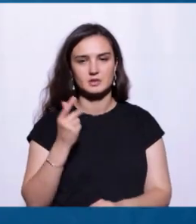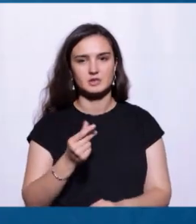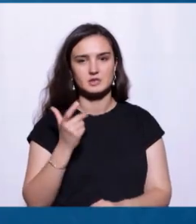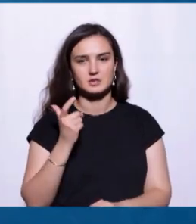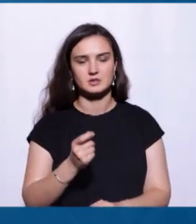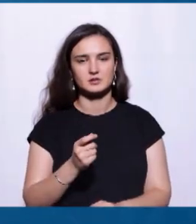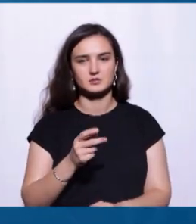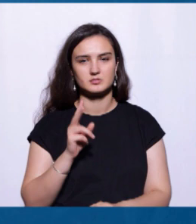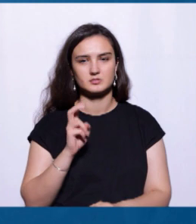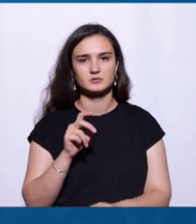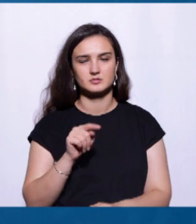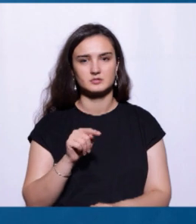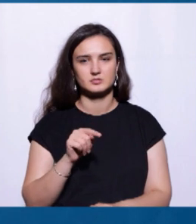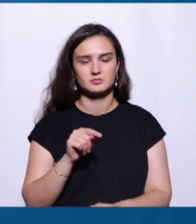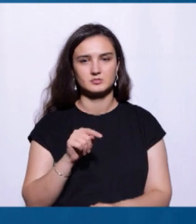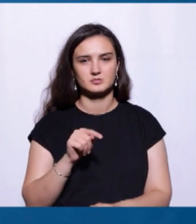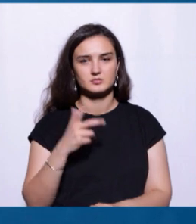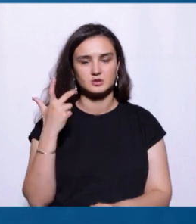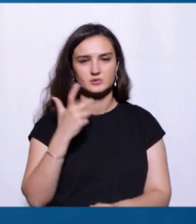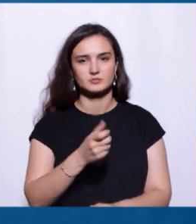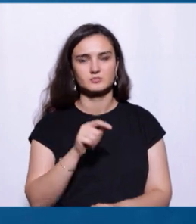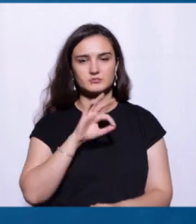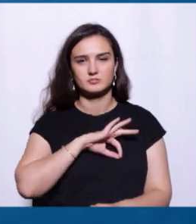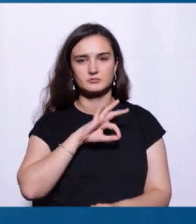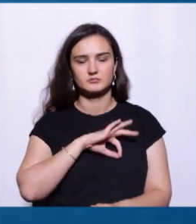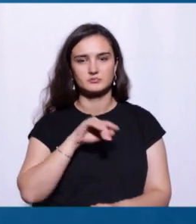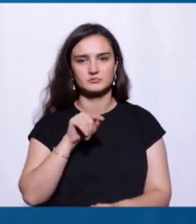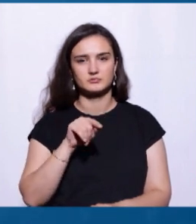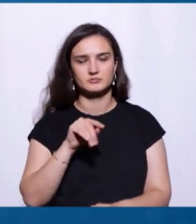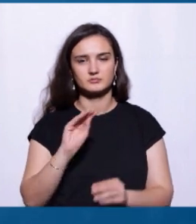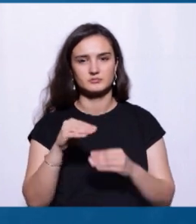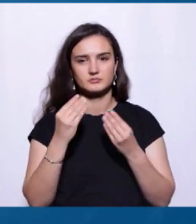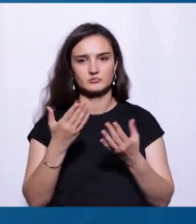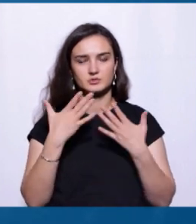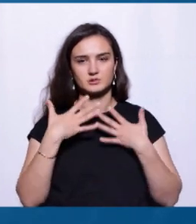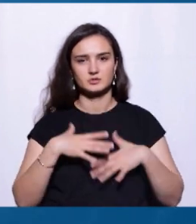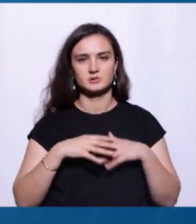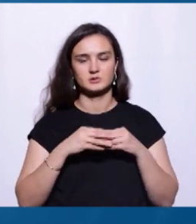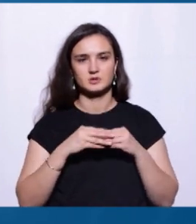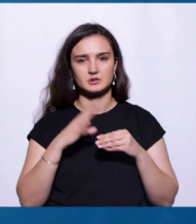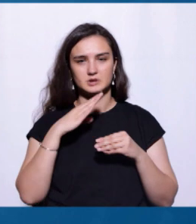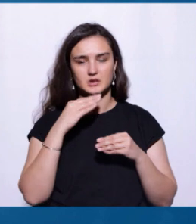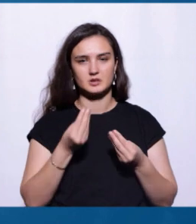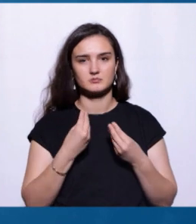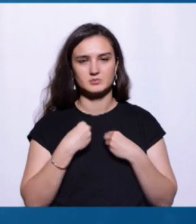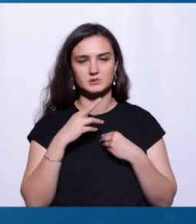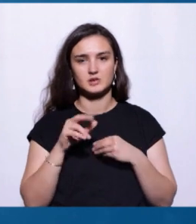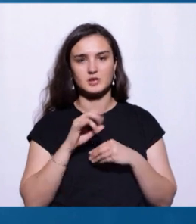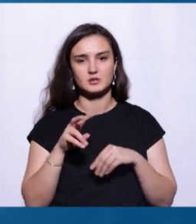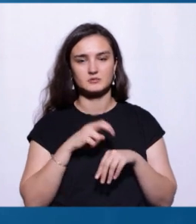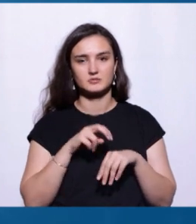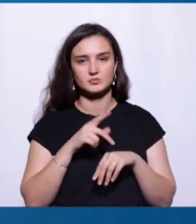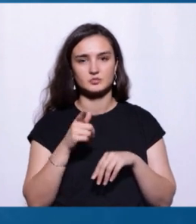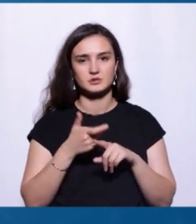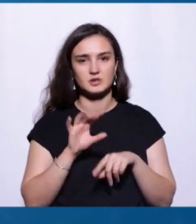A syringe is a needle that is used to either give your body water or medicine if you are